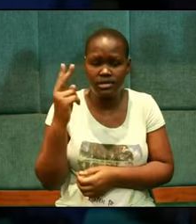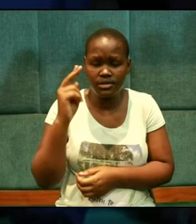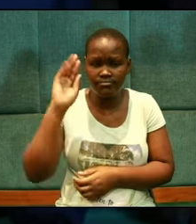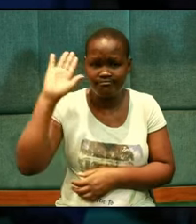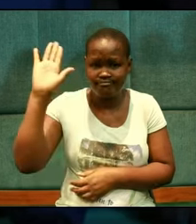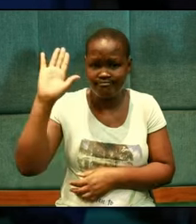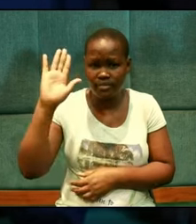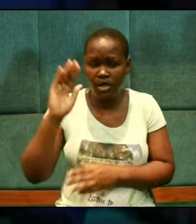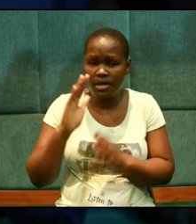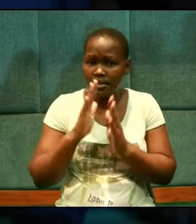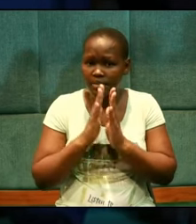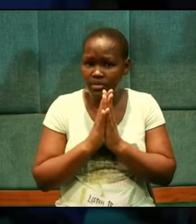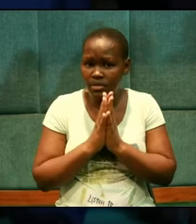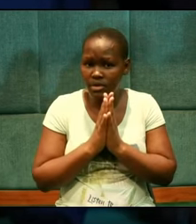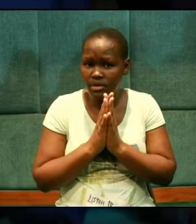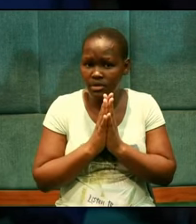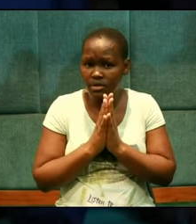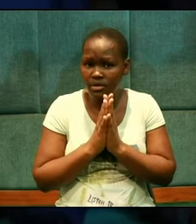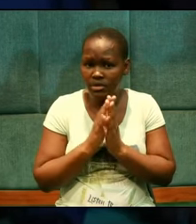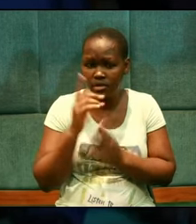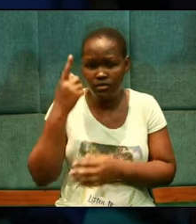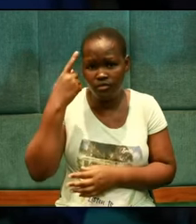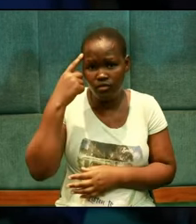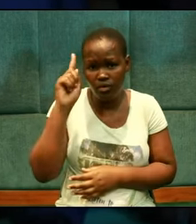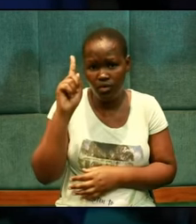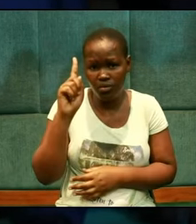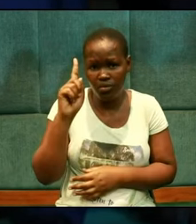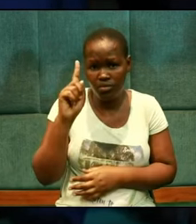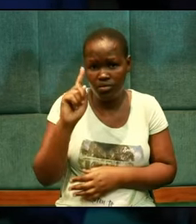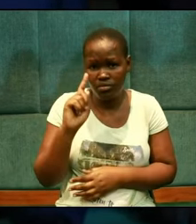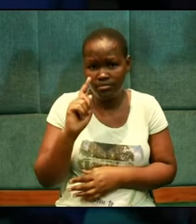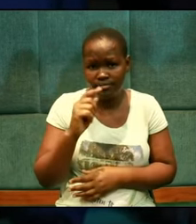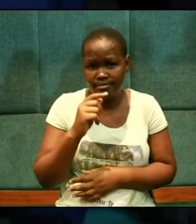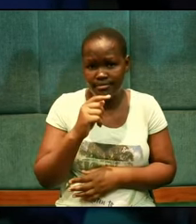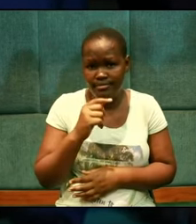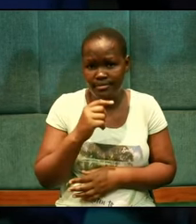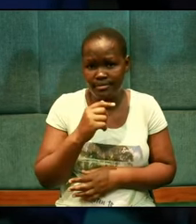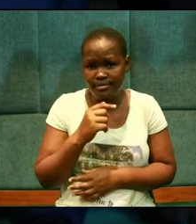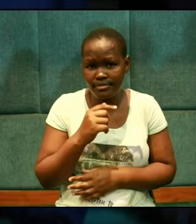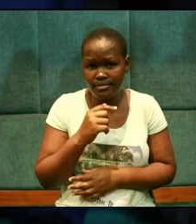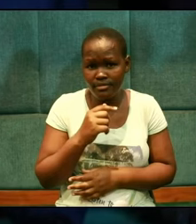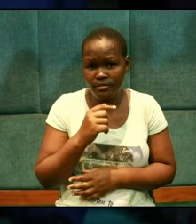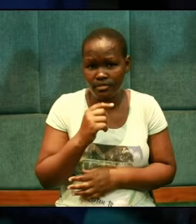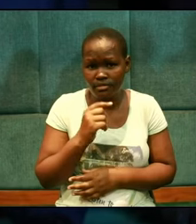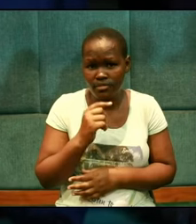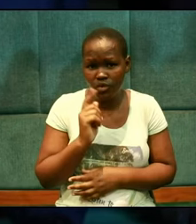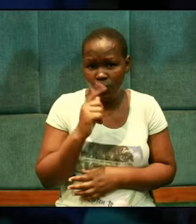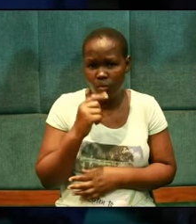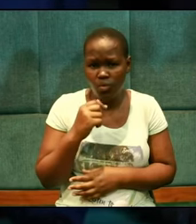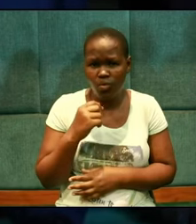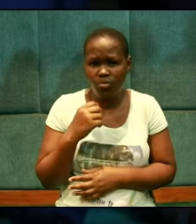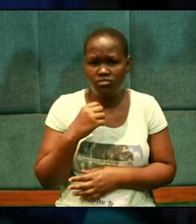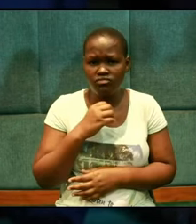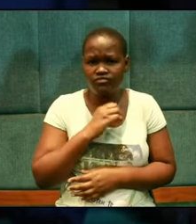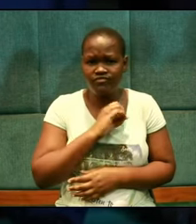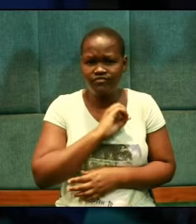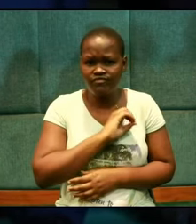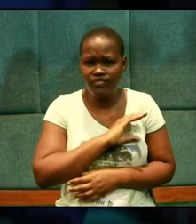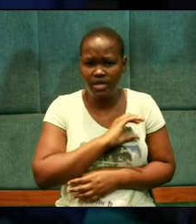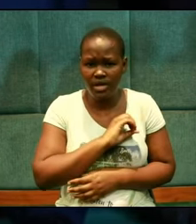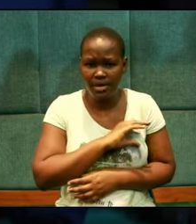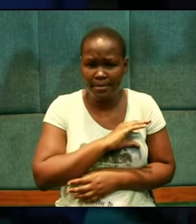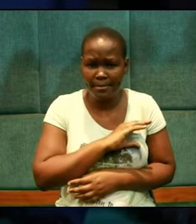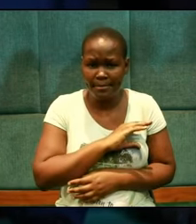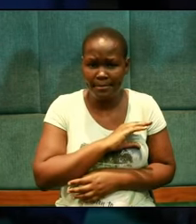I pray for our young people who are contemplating to get into marriage. Many of them are so afraid as they hear the stories, as